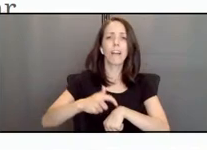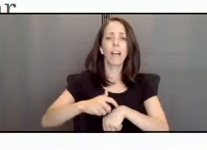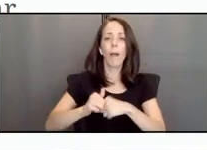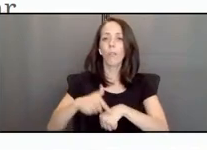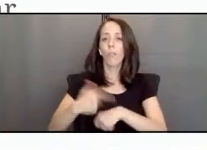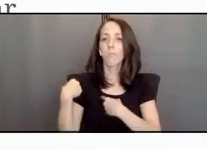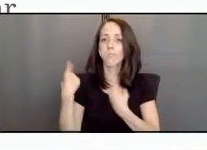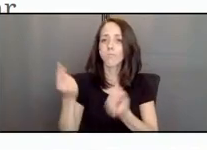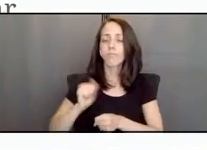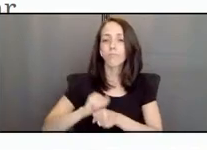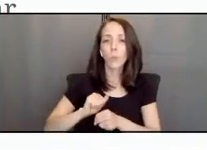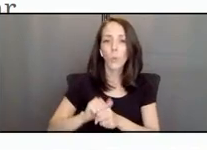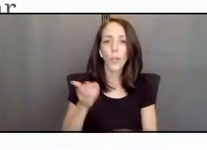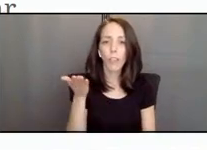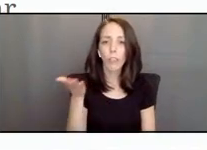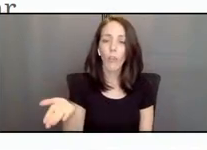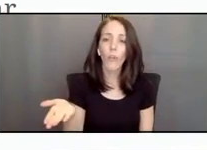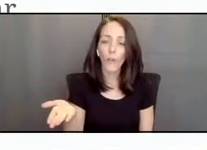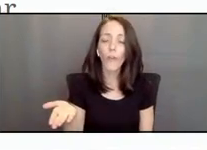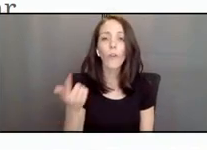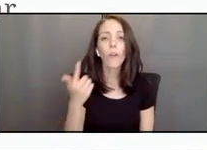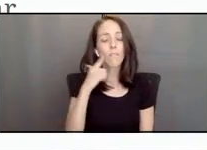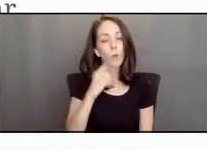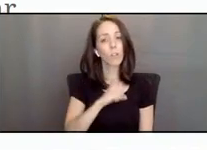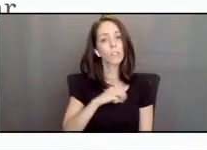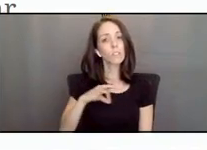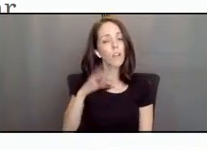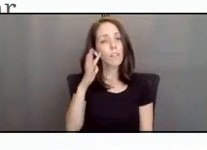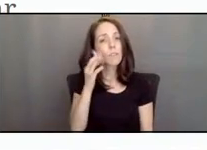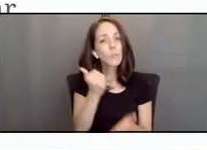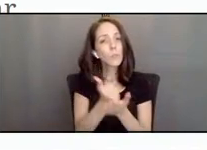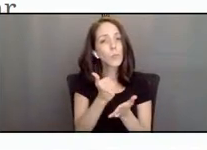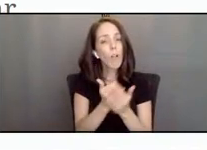faculty members to move toward the median within a rank.